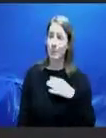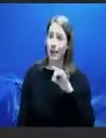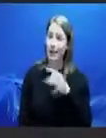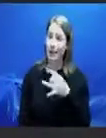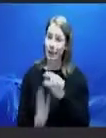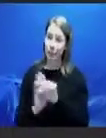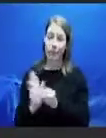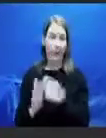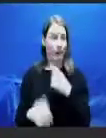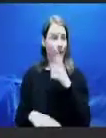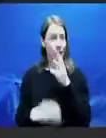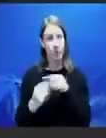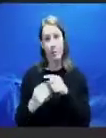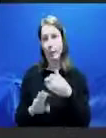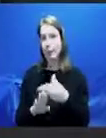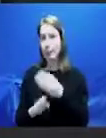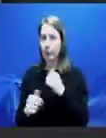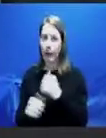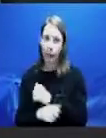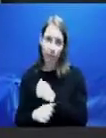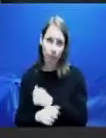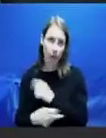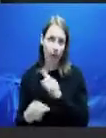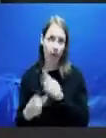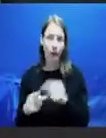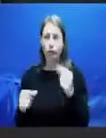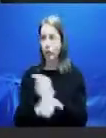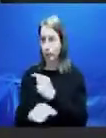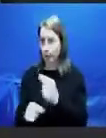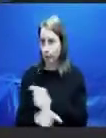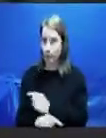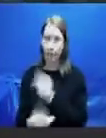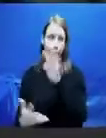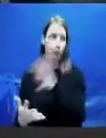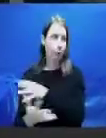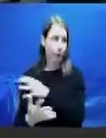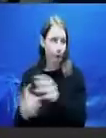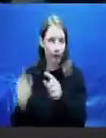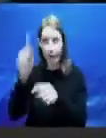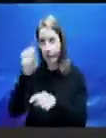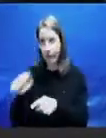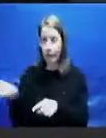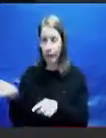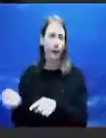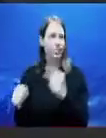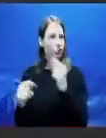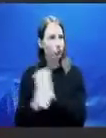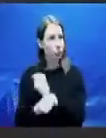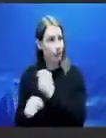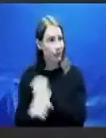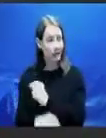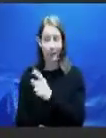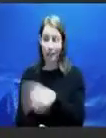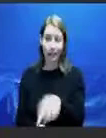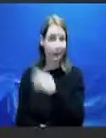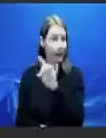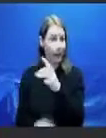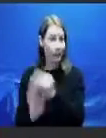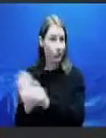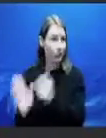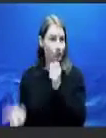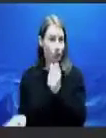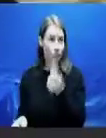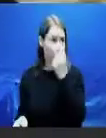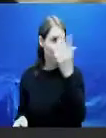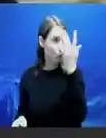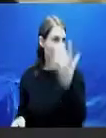pre-algebra to geometry, graphing parabolas, trigonometry, things that they don't even understand why. And I don't have the